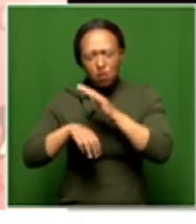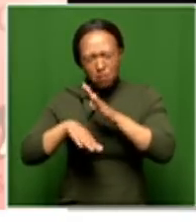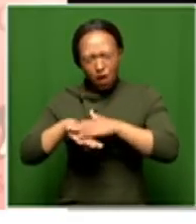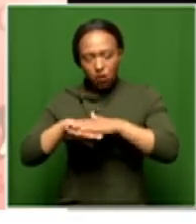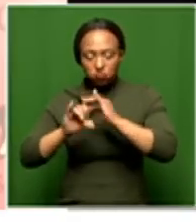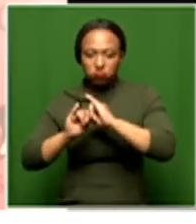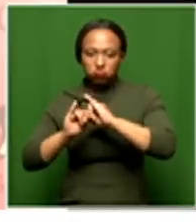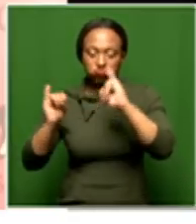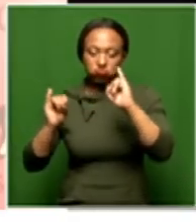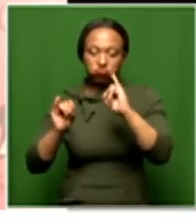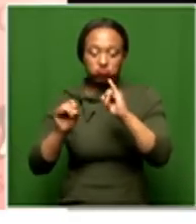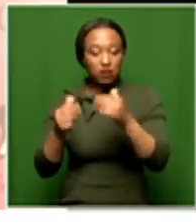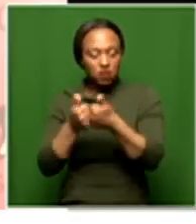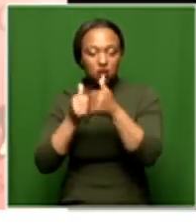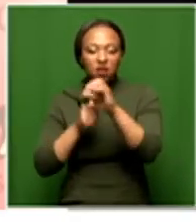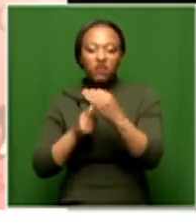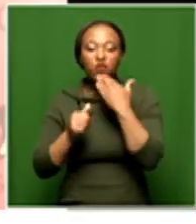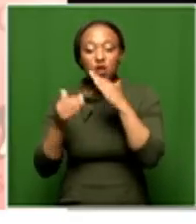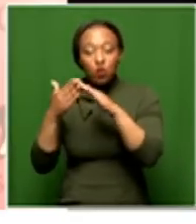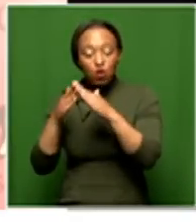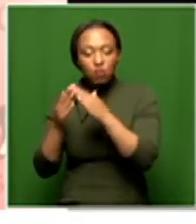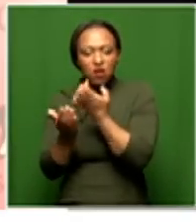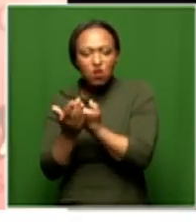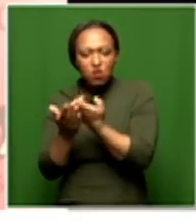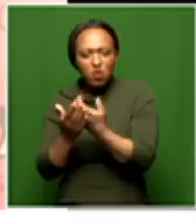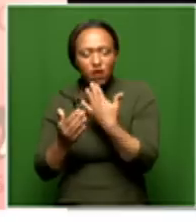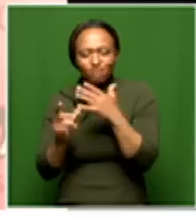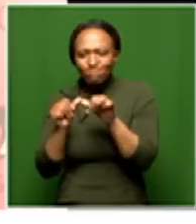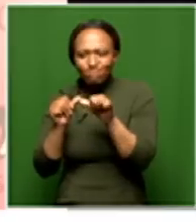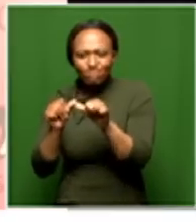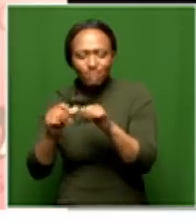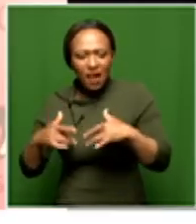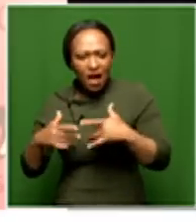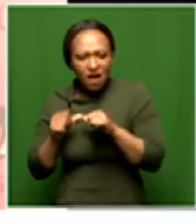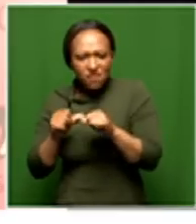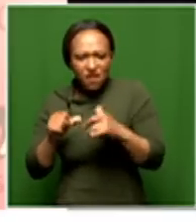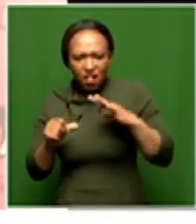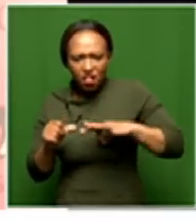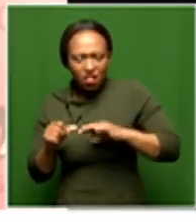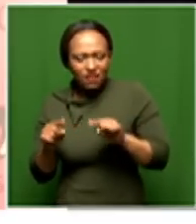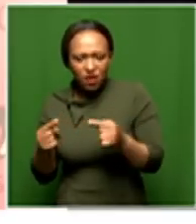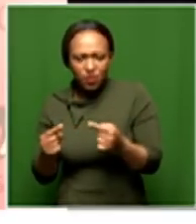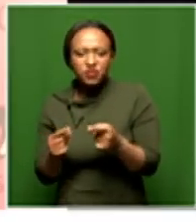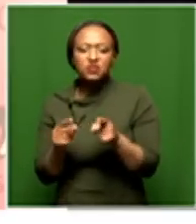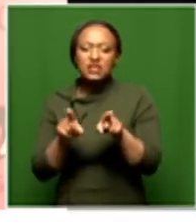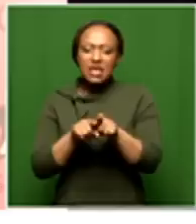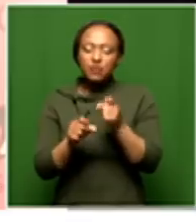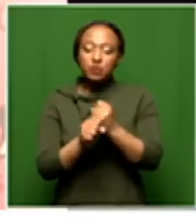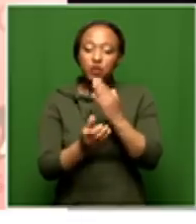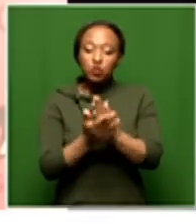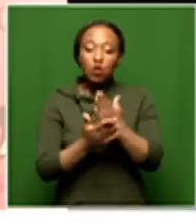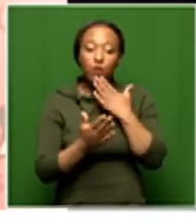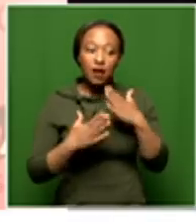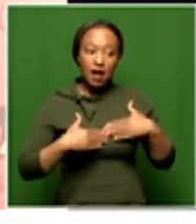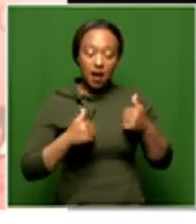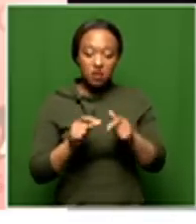created difficulties in the economy for our people to meet their sustainable livelihoods, as well as ensuring that the health of